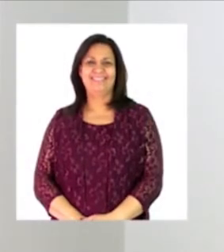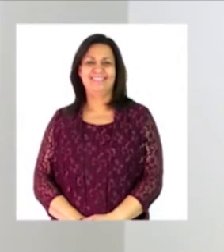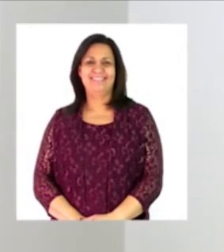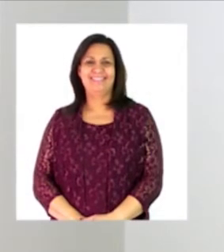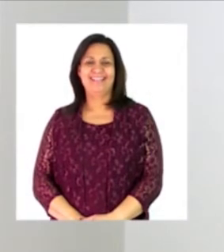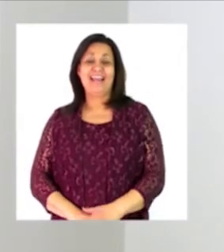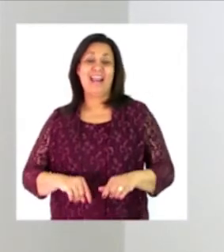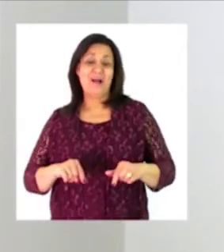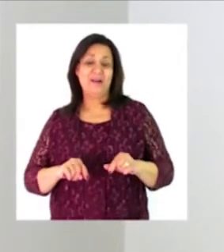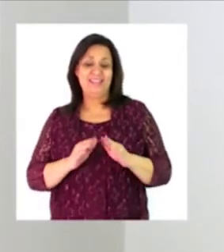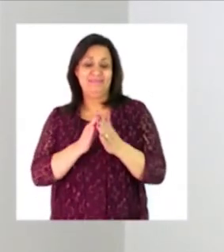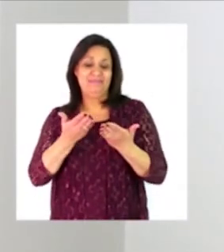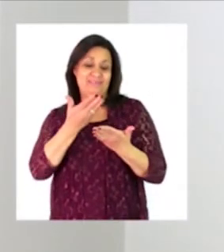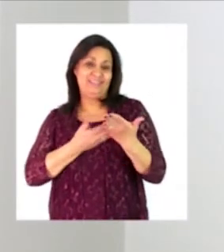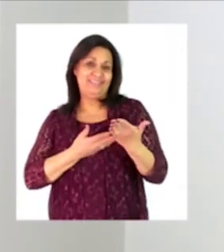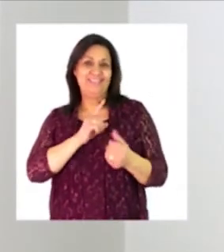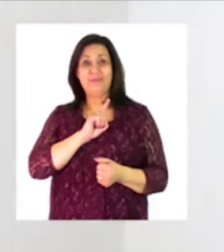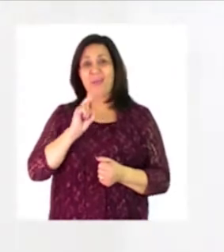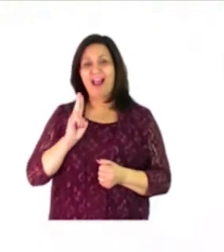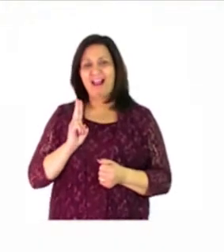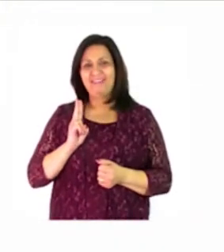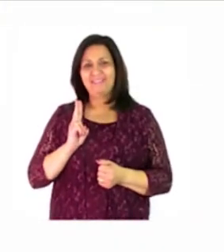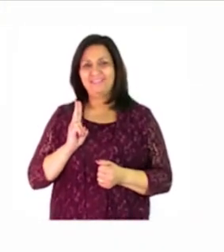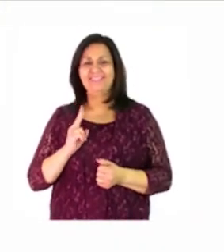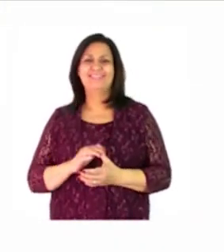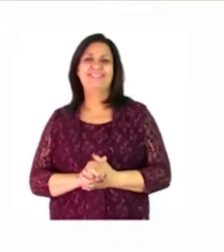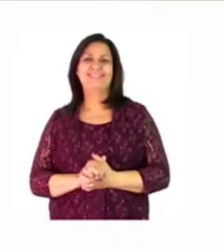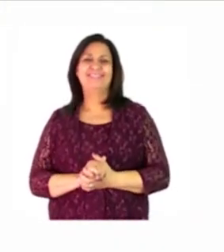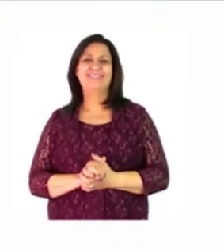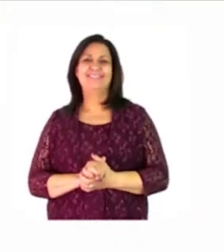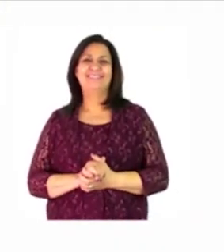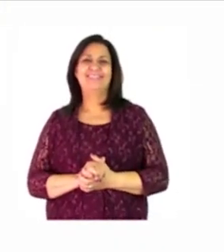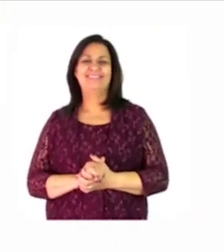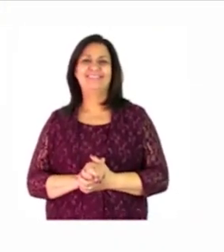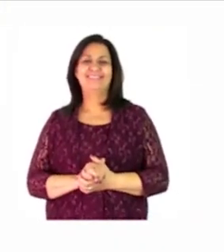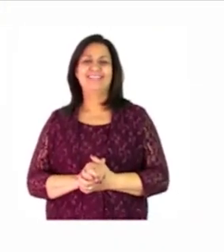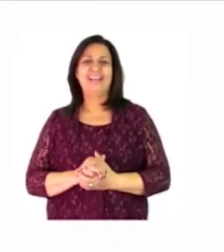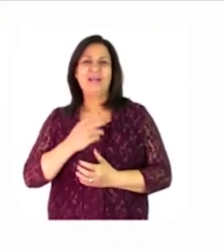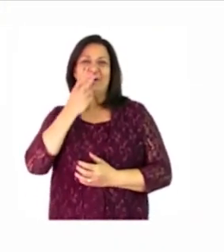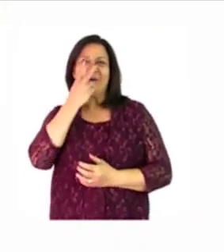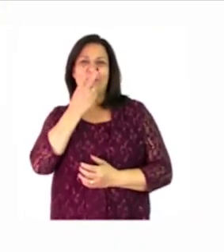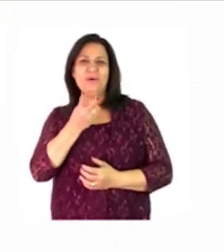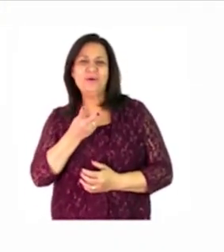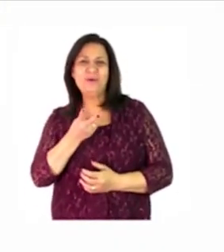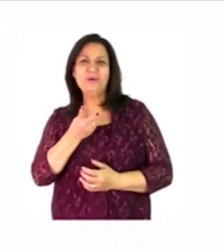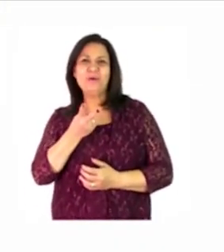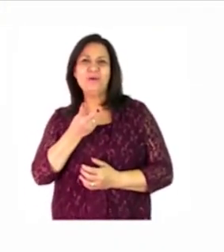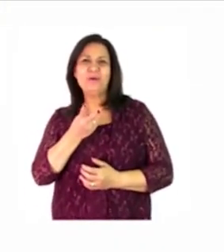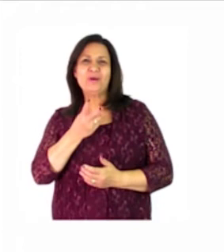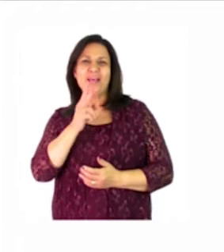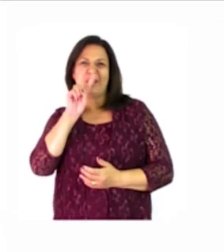Now let's turn to page 12 of our booklet and look at the instructions